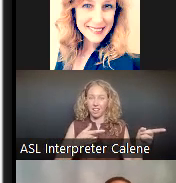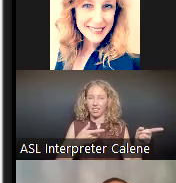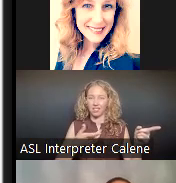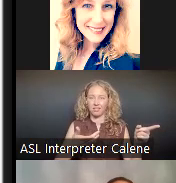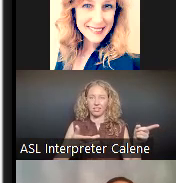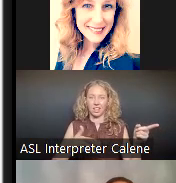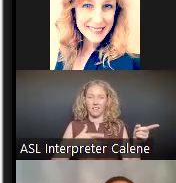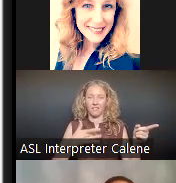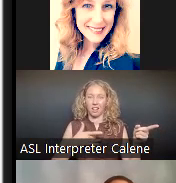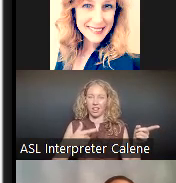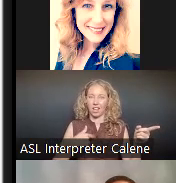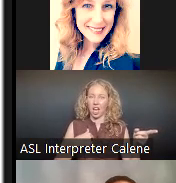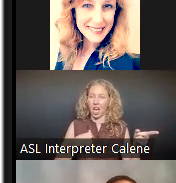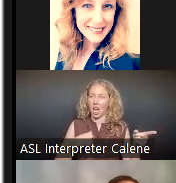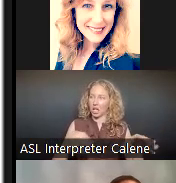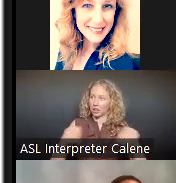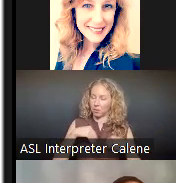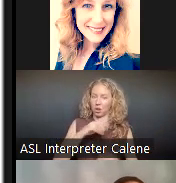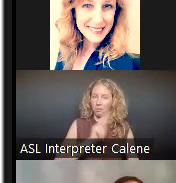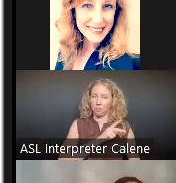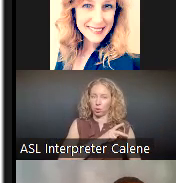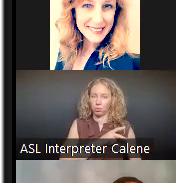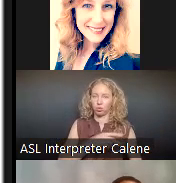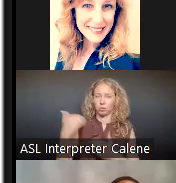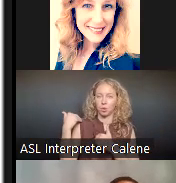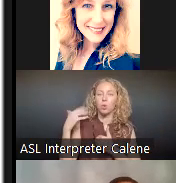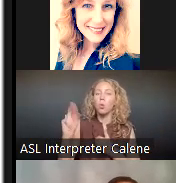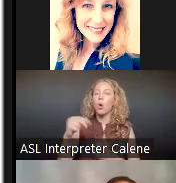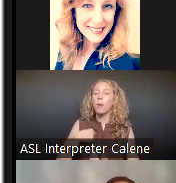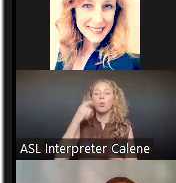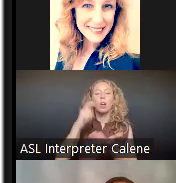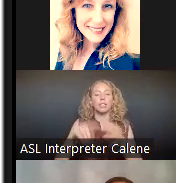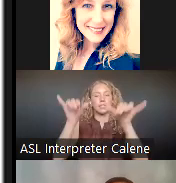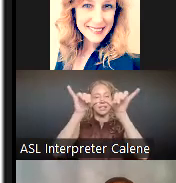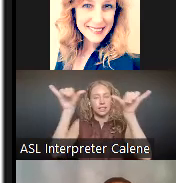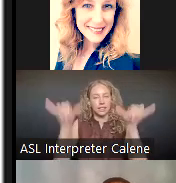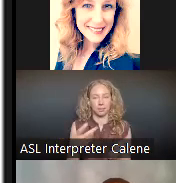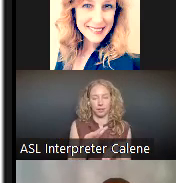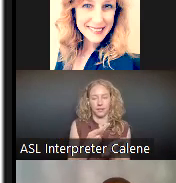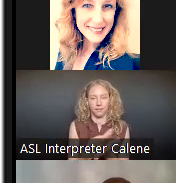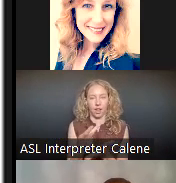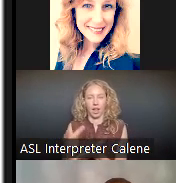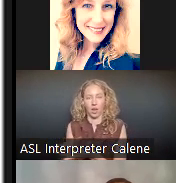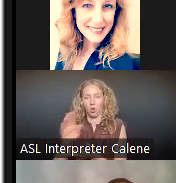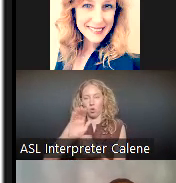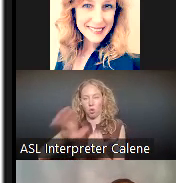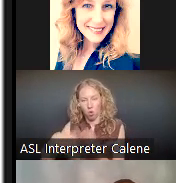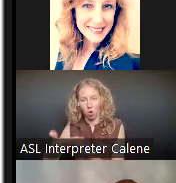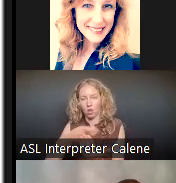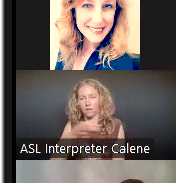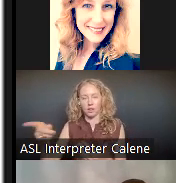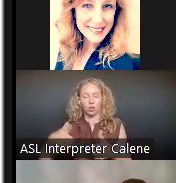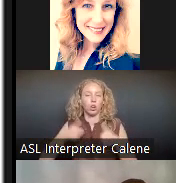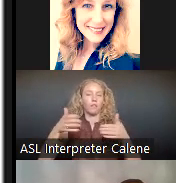they're taking personal responsibility. No, this is recognizing that the system failed each and every one of these survivors. And so when